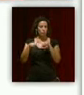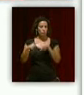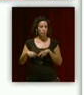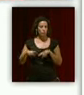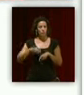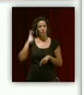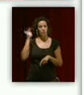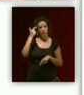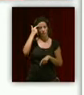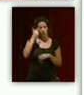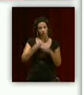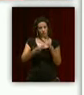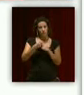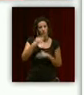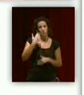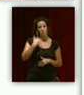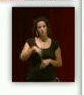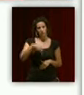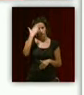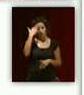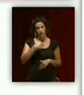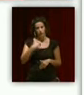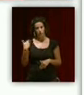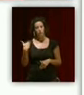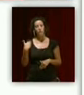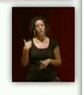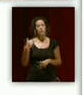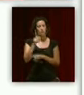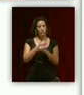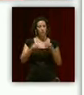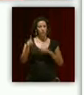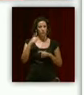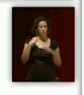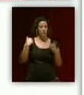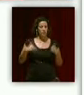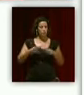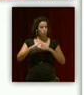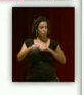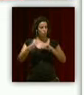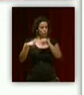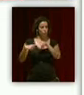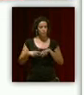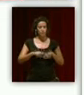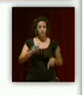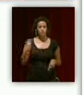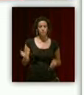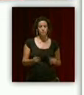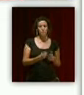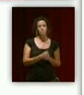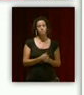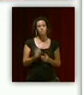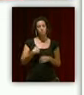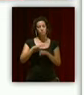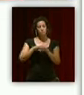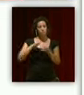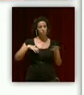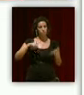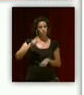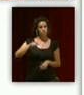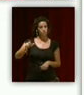serious and caused by different pathologies, brain paralysis, multiple